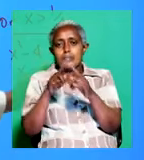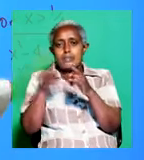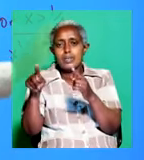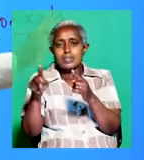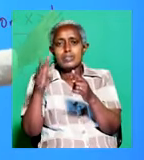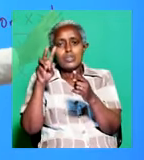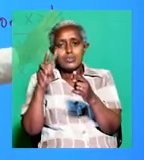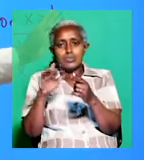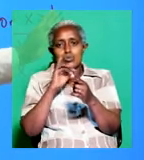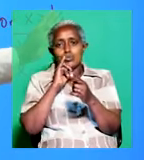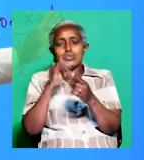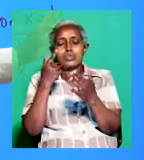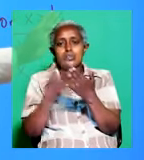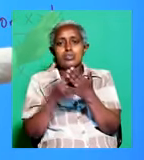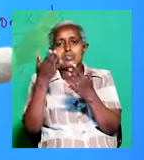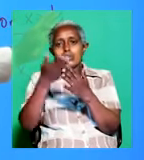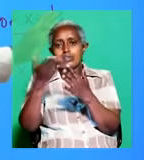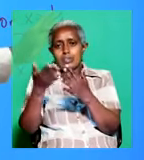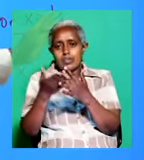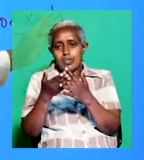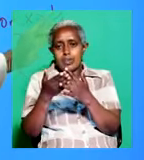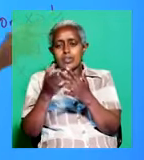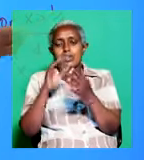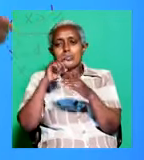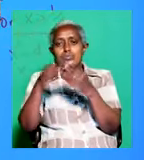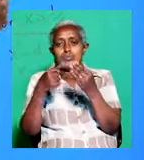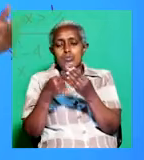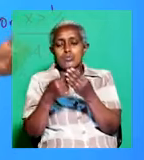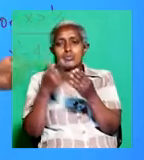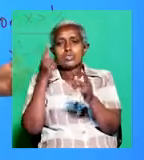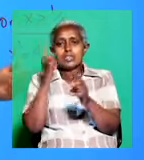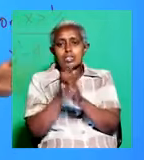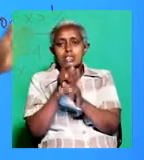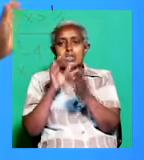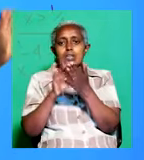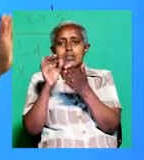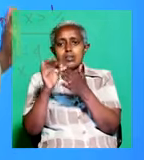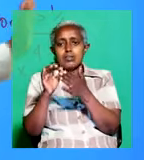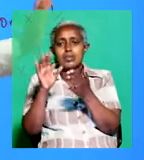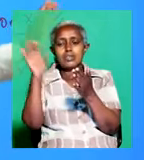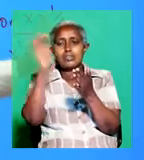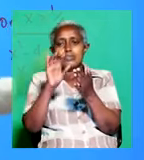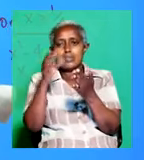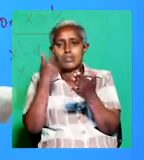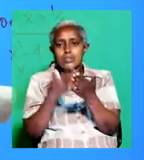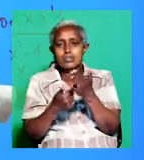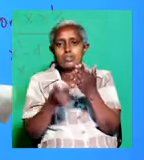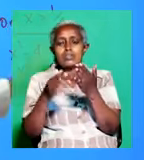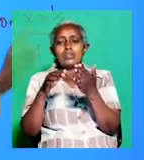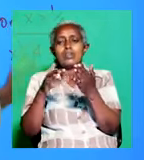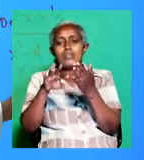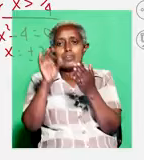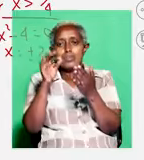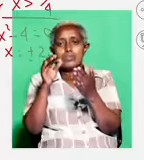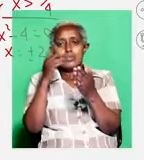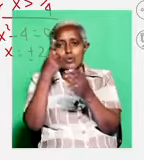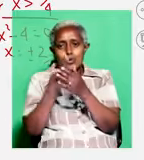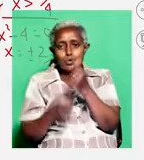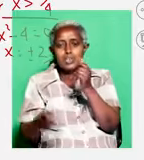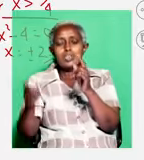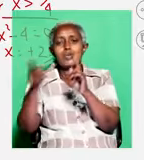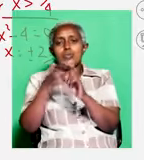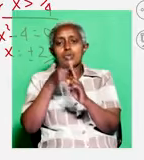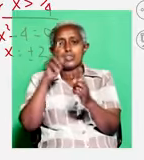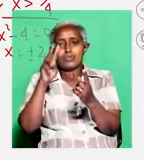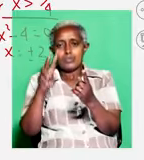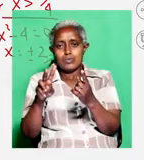But 2 is on this interval, so the critical number which is found on this interval is it is only